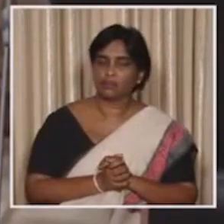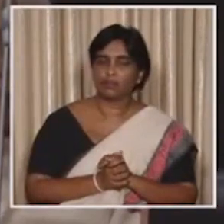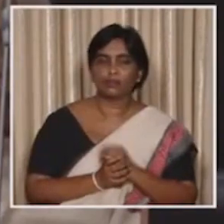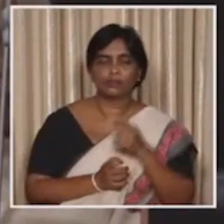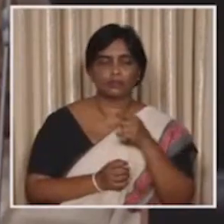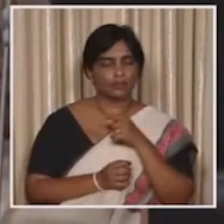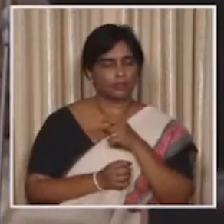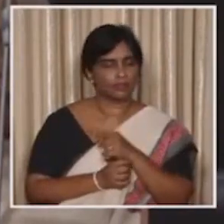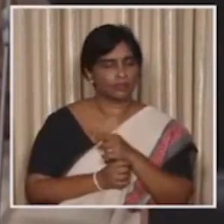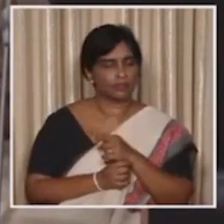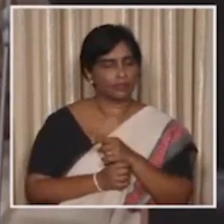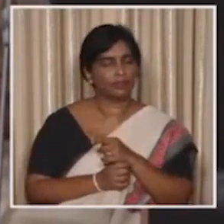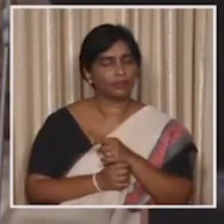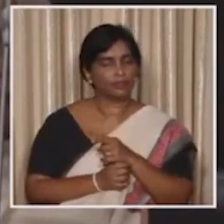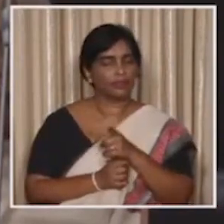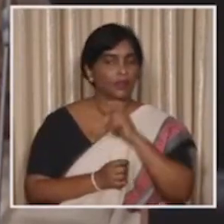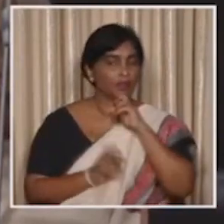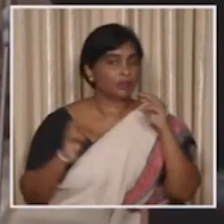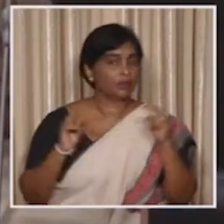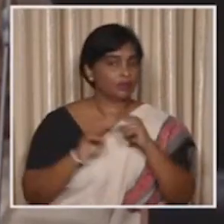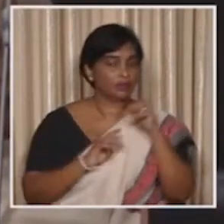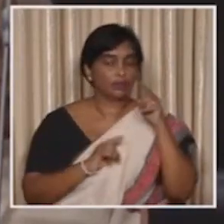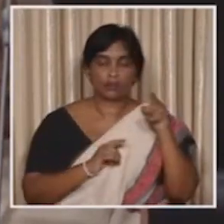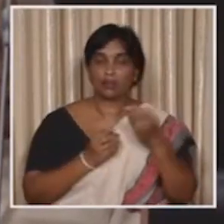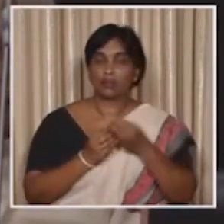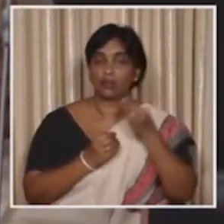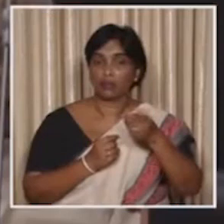Court case number SCFR